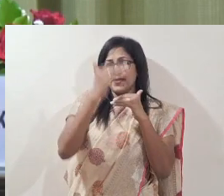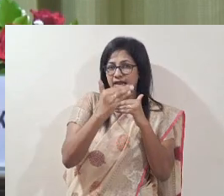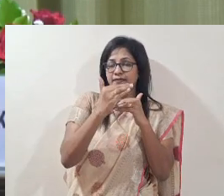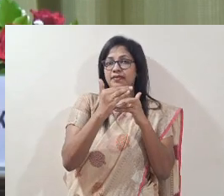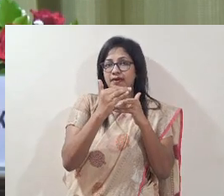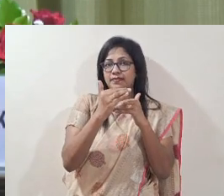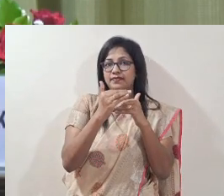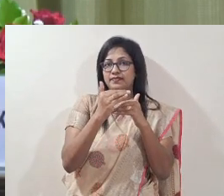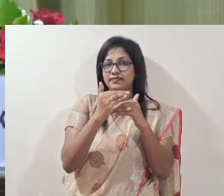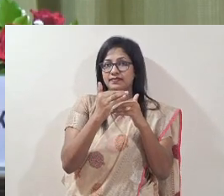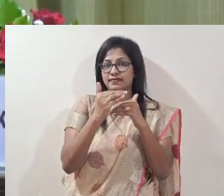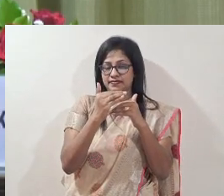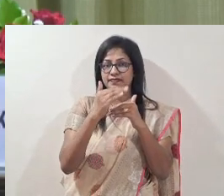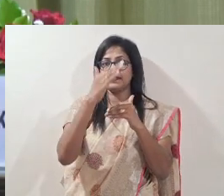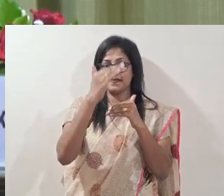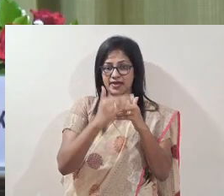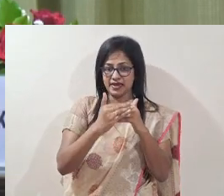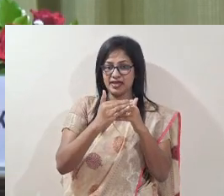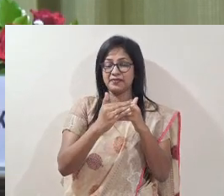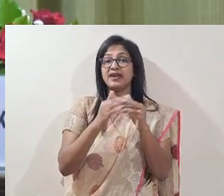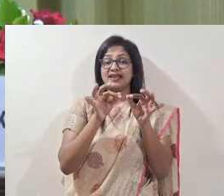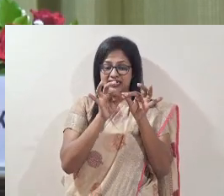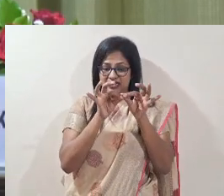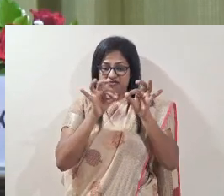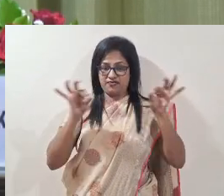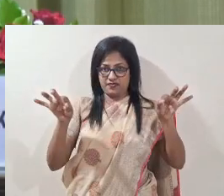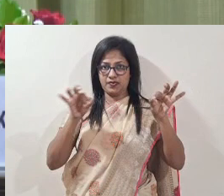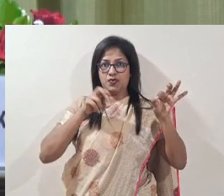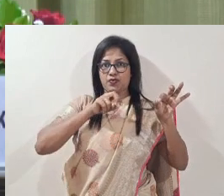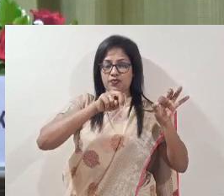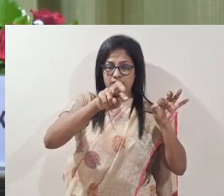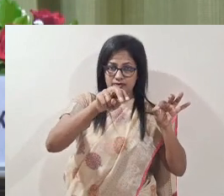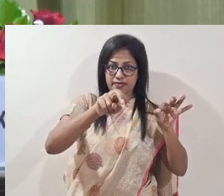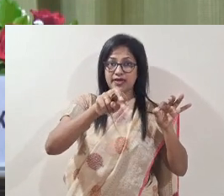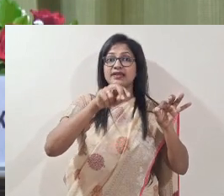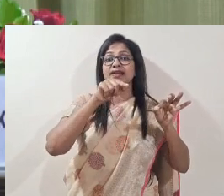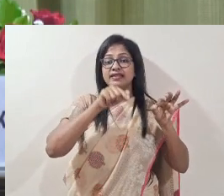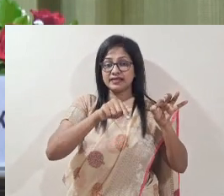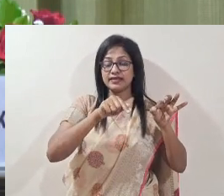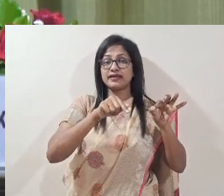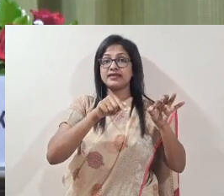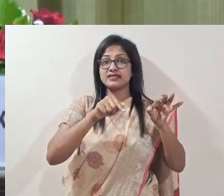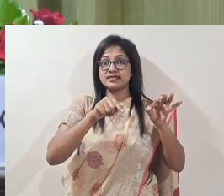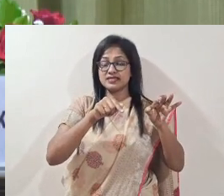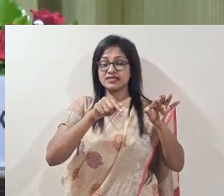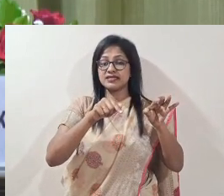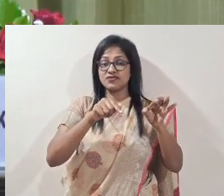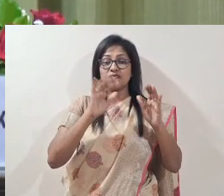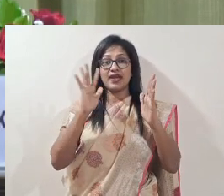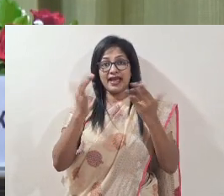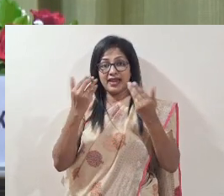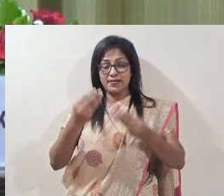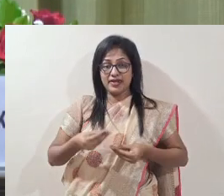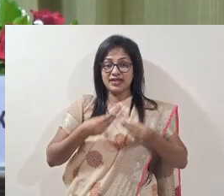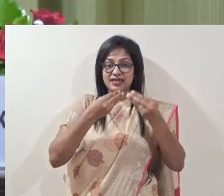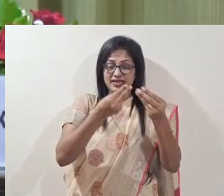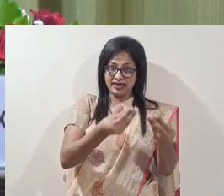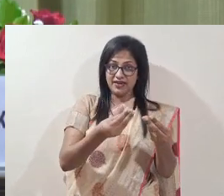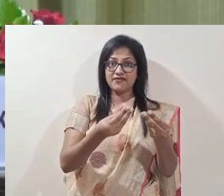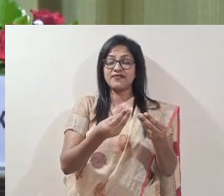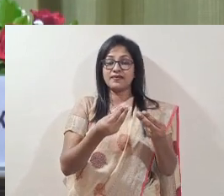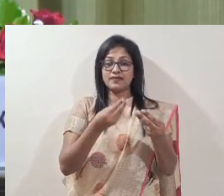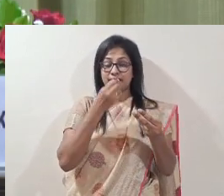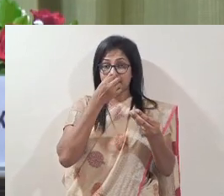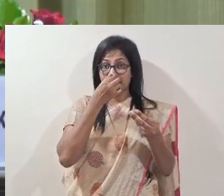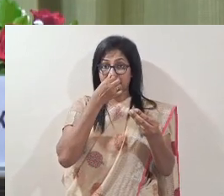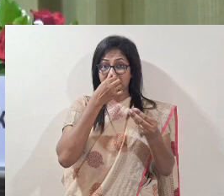footpath, so as to enable two people with a hand, what you call, with a wheelchair,